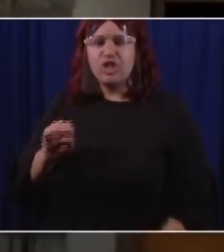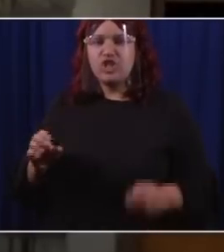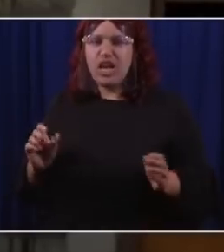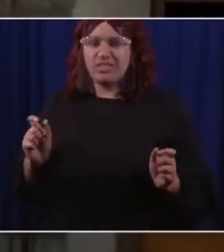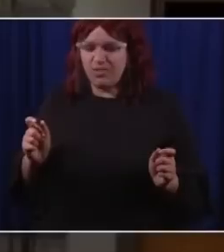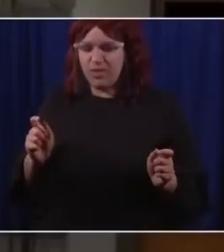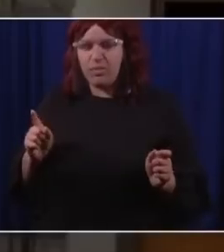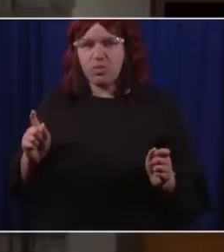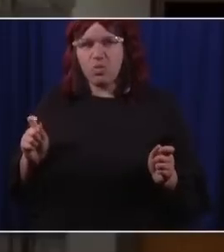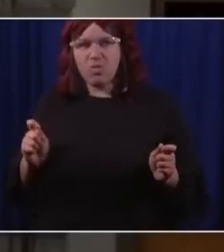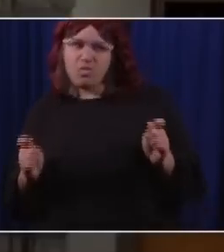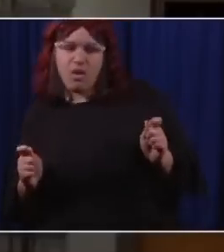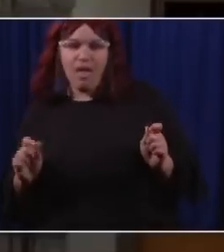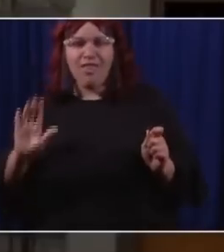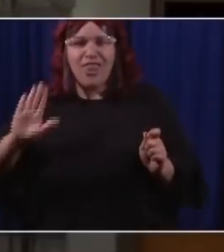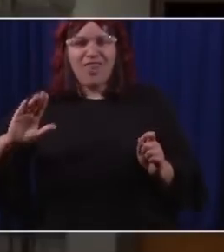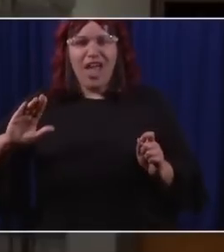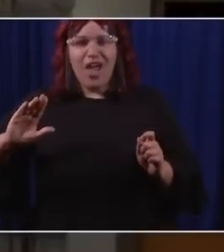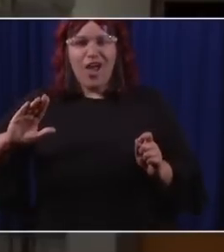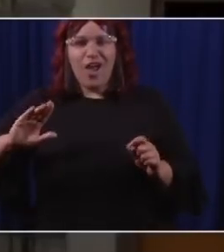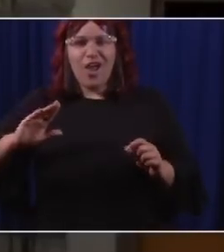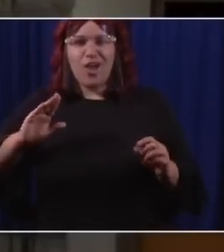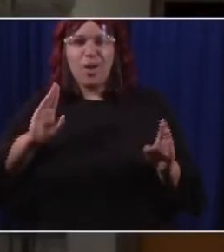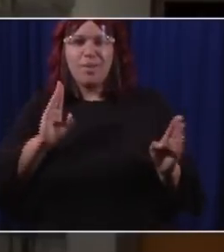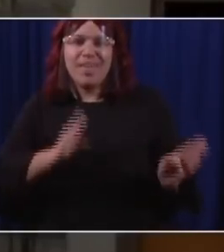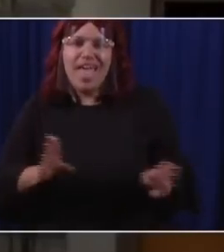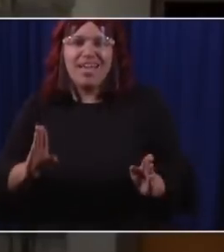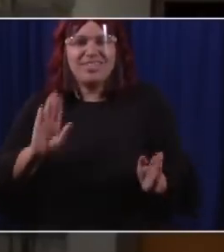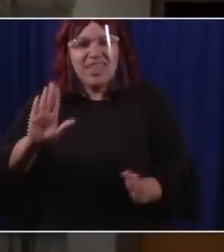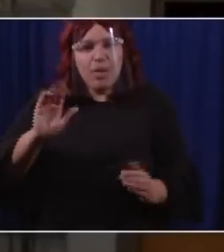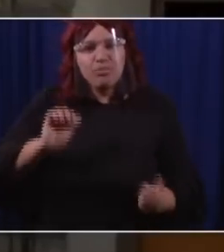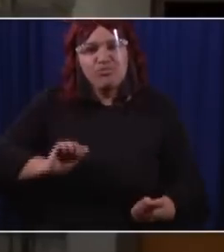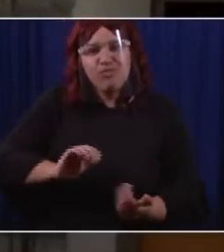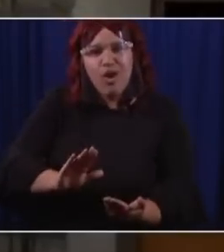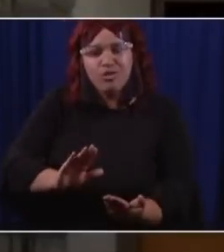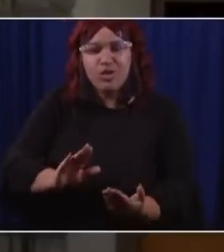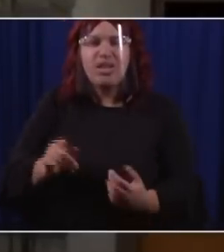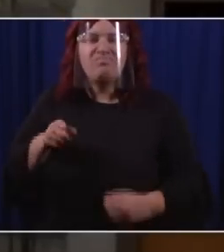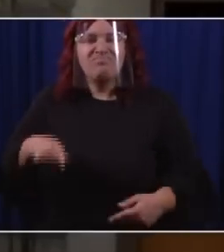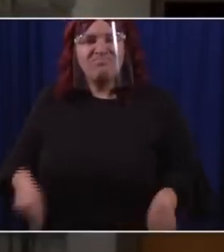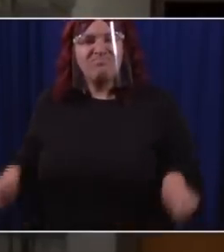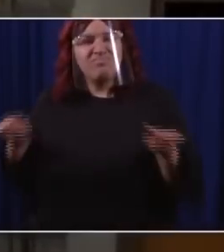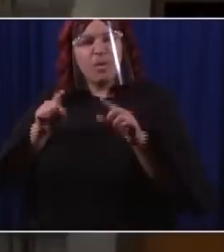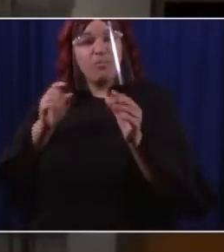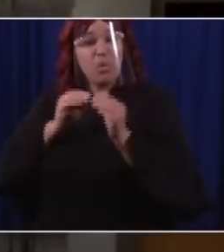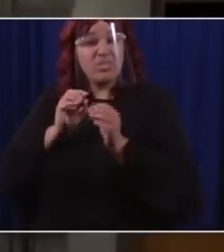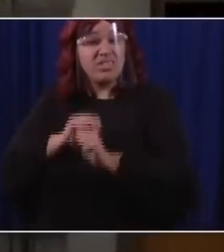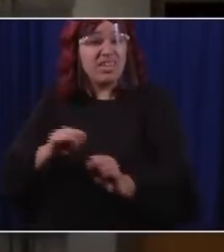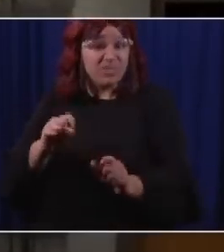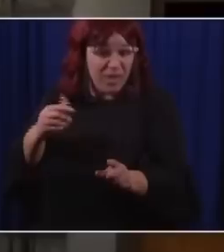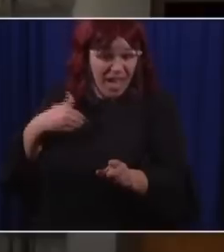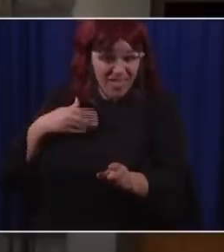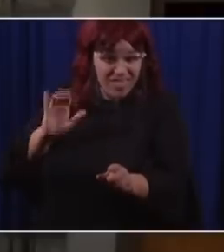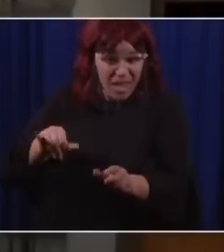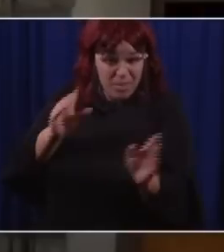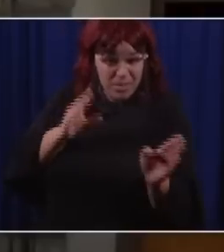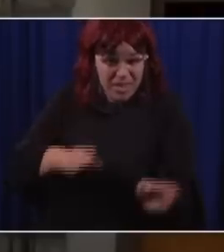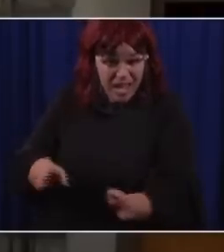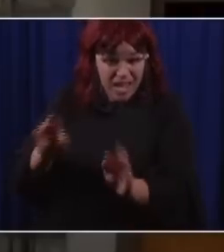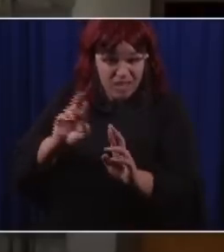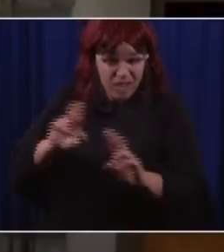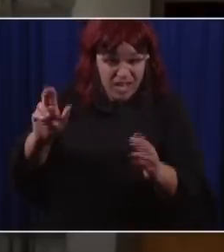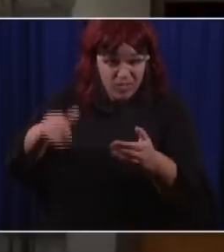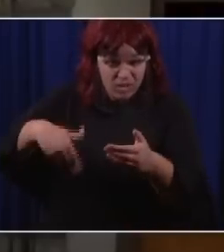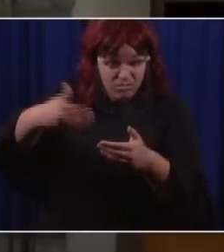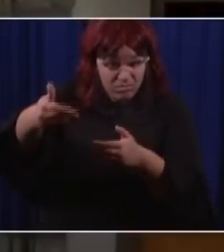abstain from gathering, then some sort of way to get them to do it in a safe way. Yes, that's very good. I